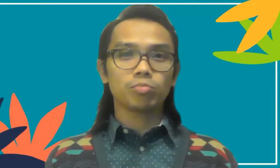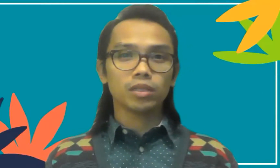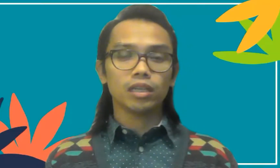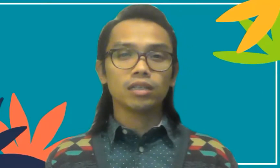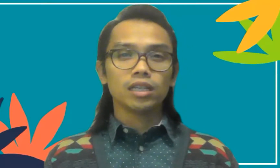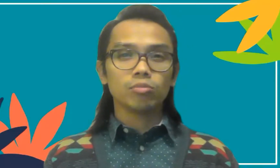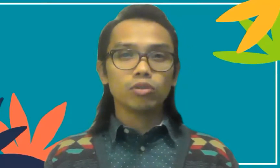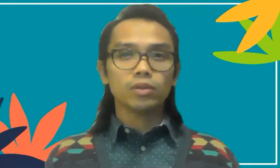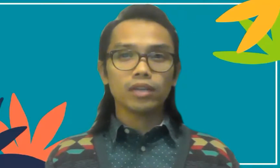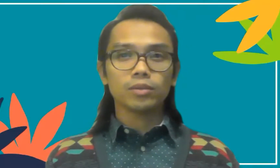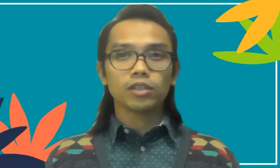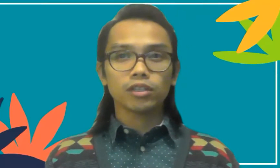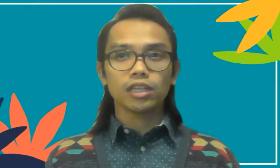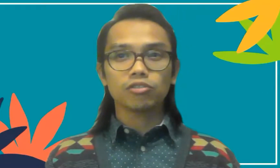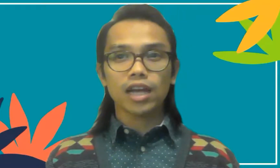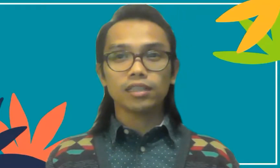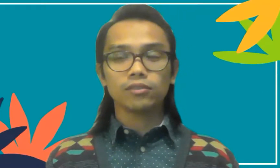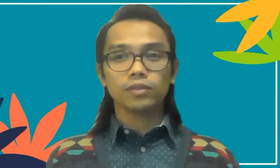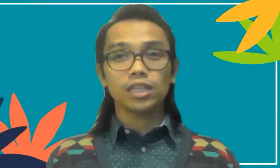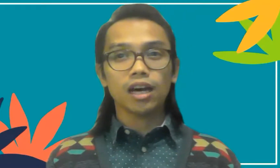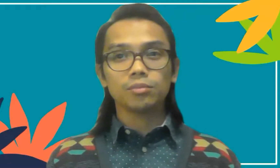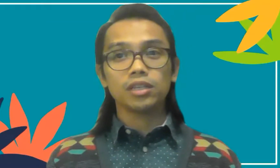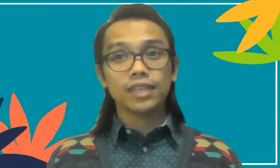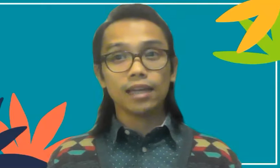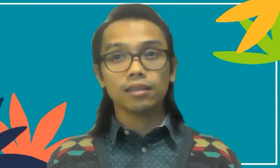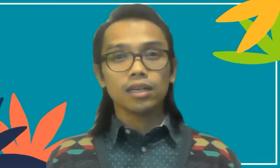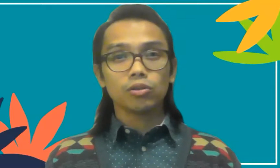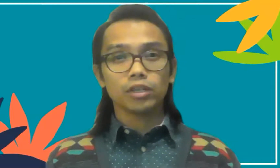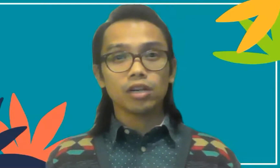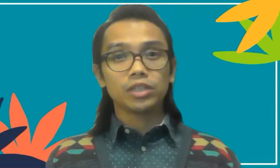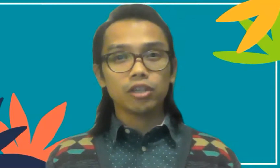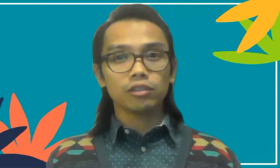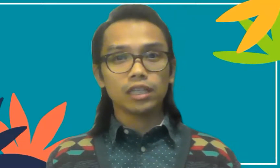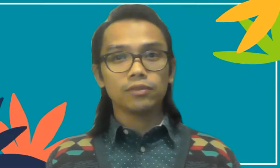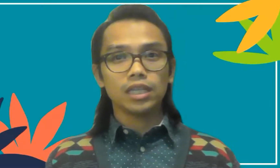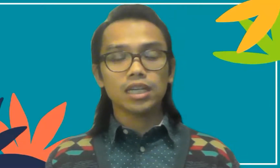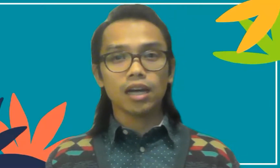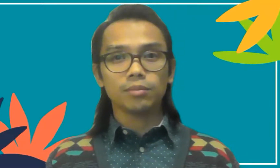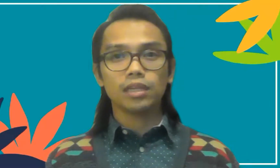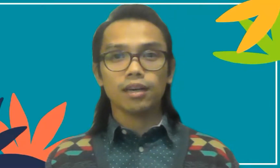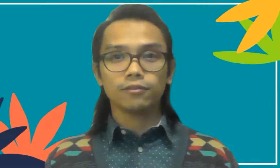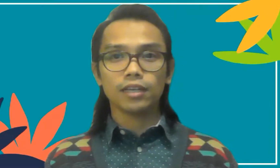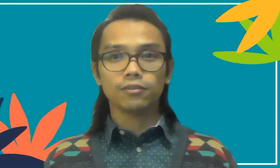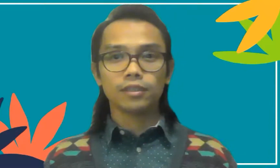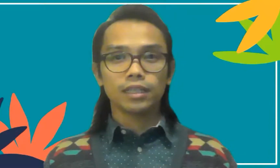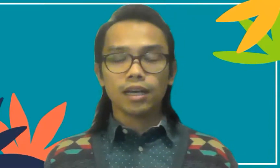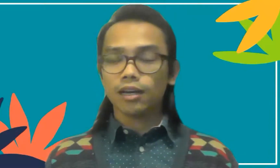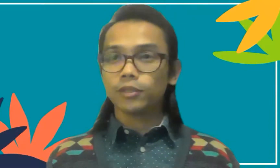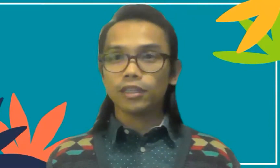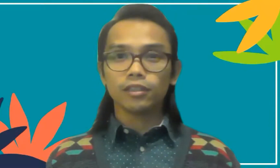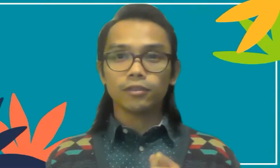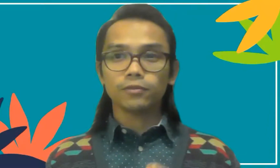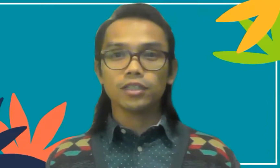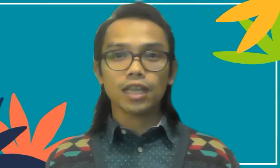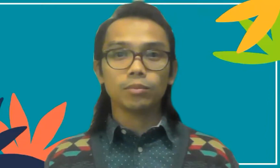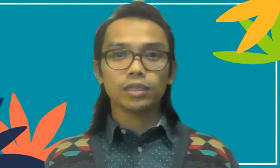are building to move away from the current extractive economy of death toward a regenerative economy of life. Can